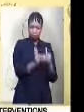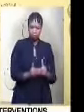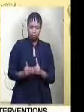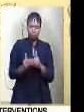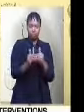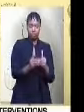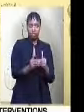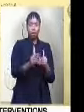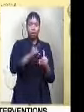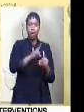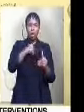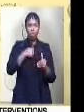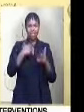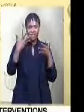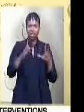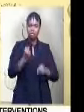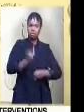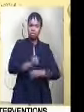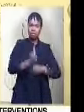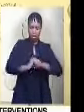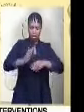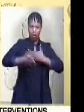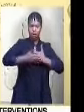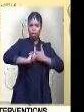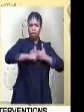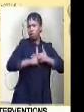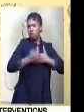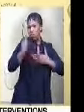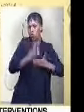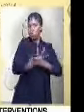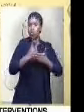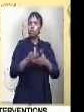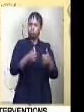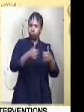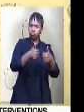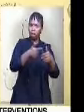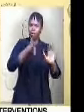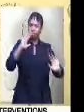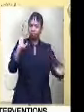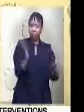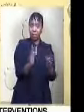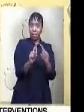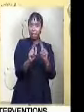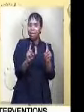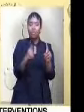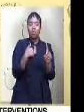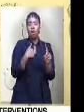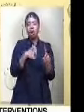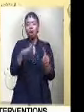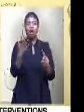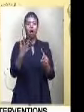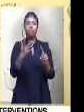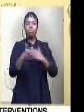reversing the gains that we have made over the last few weeks and rendering meaningless the great